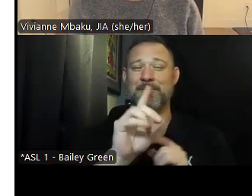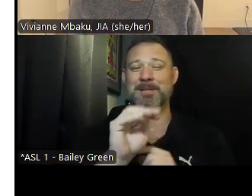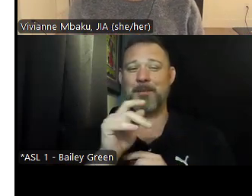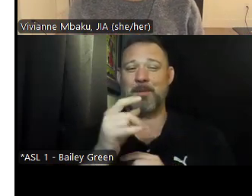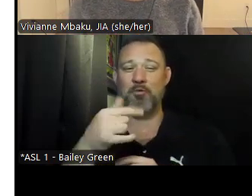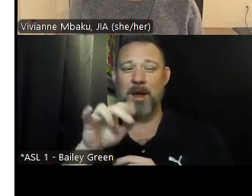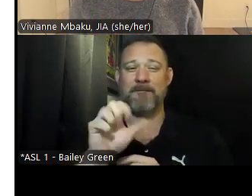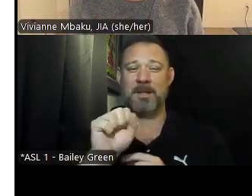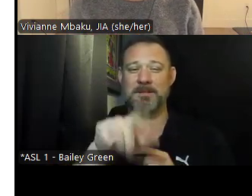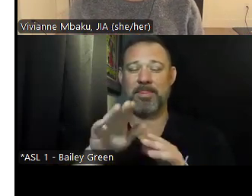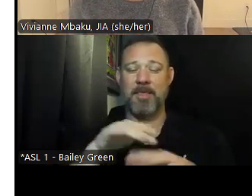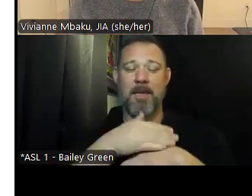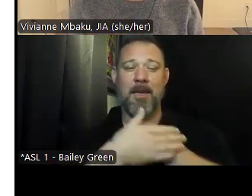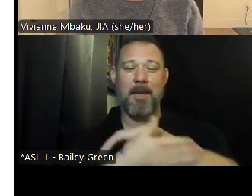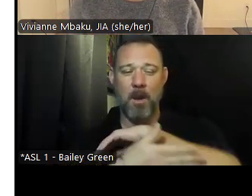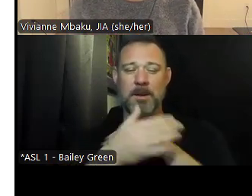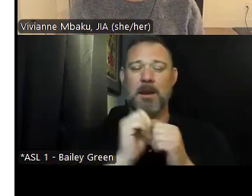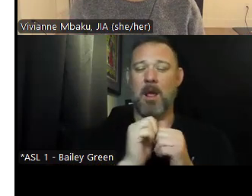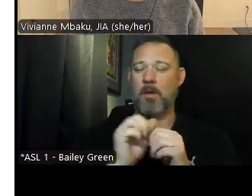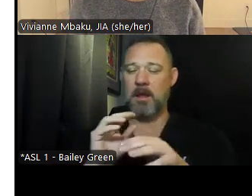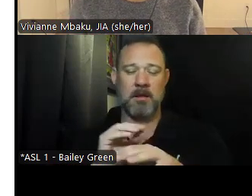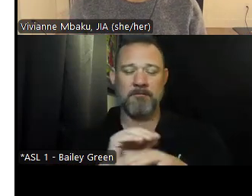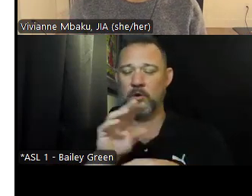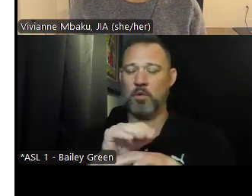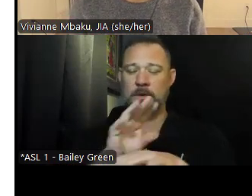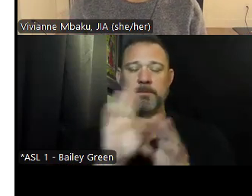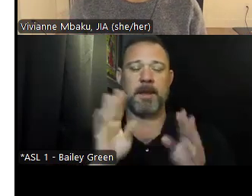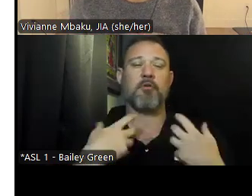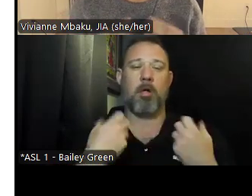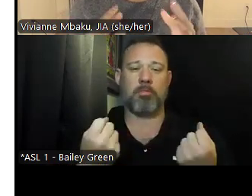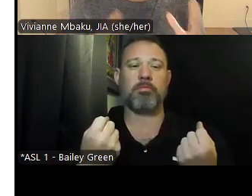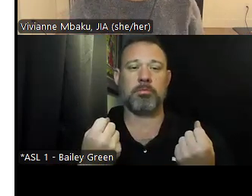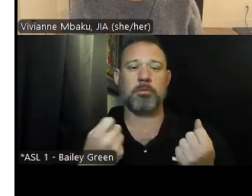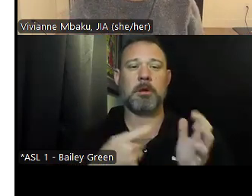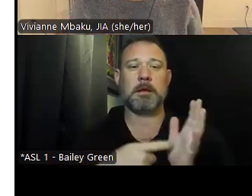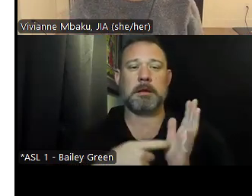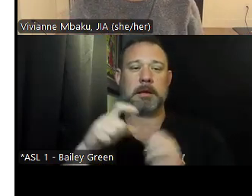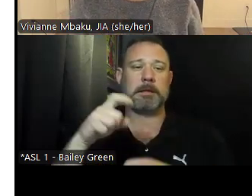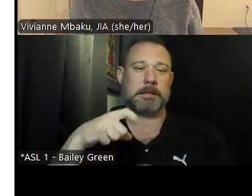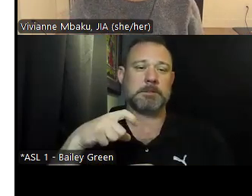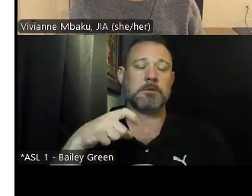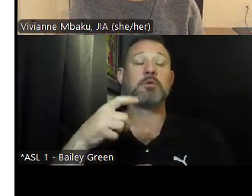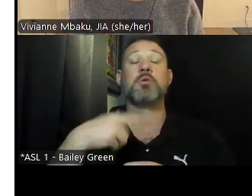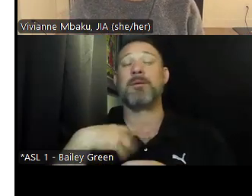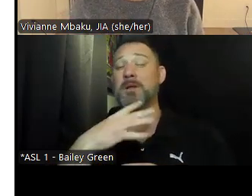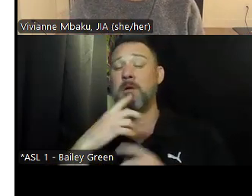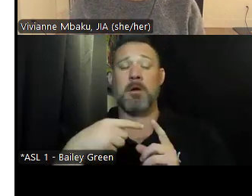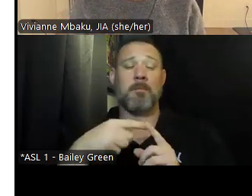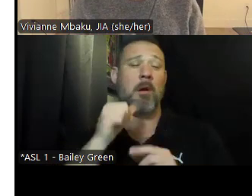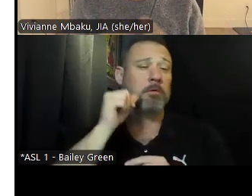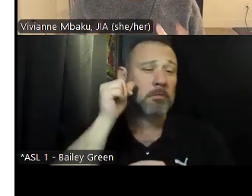how those influence the behavioral health needs. And while we have been talking just about